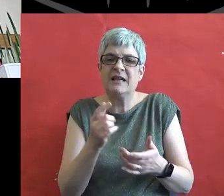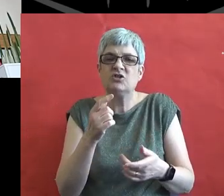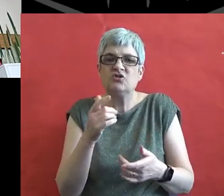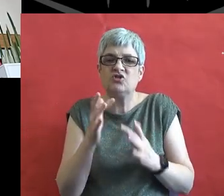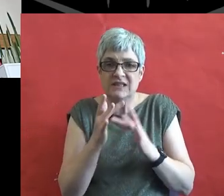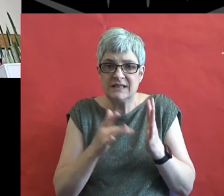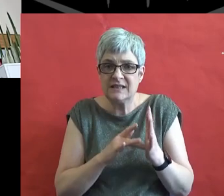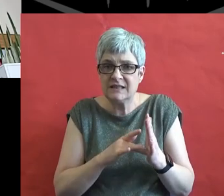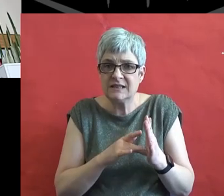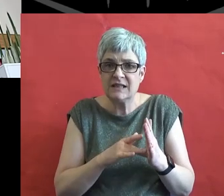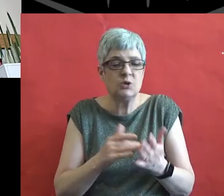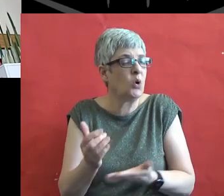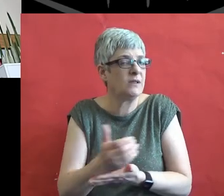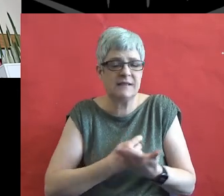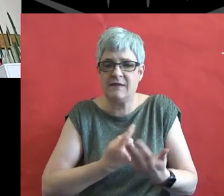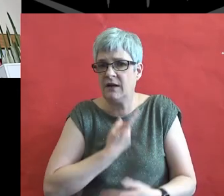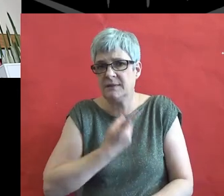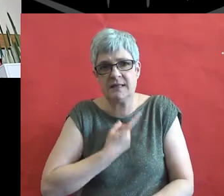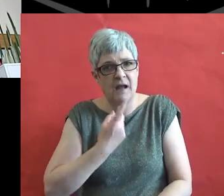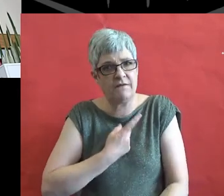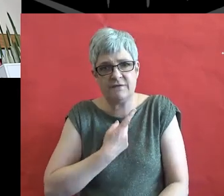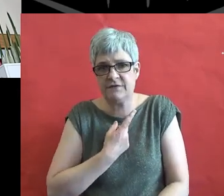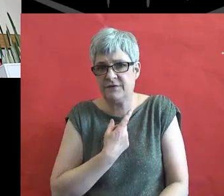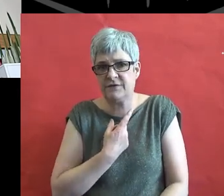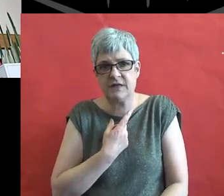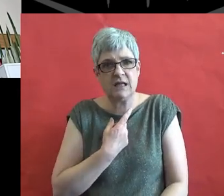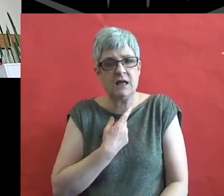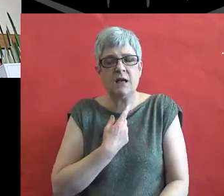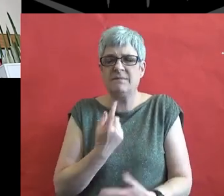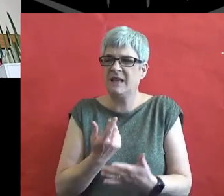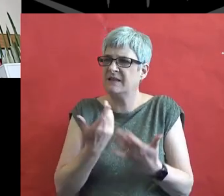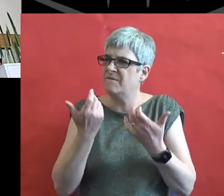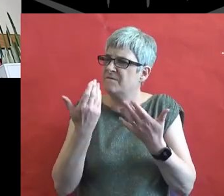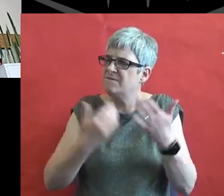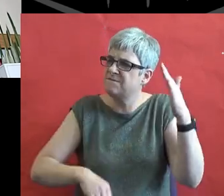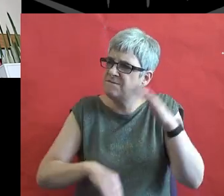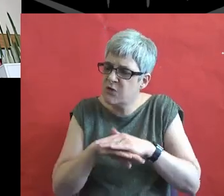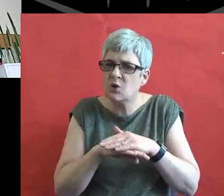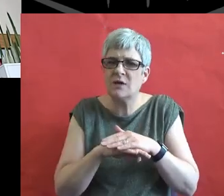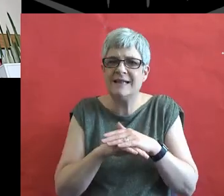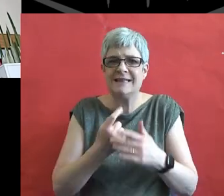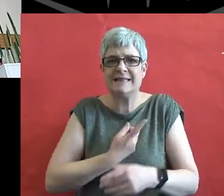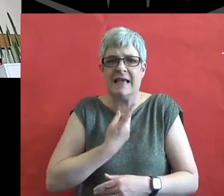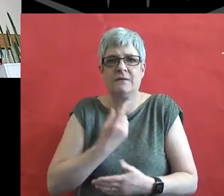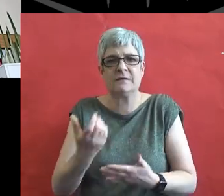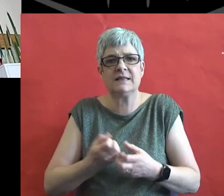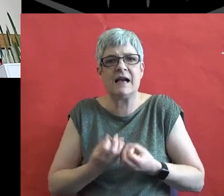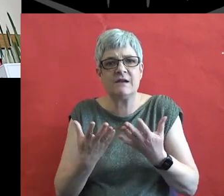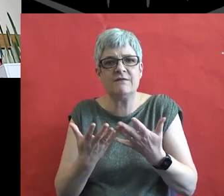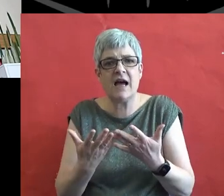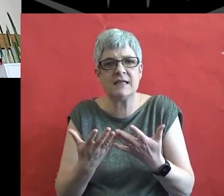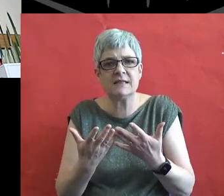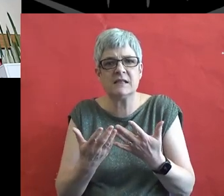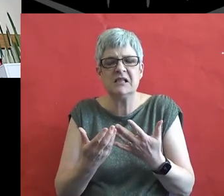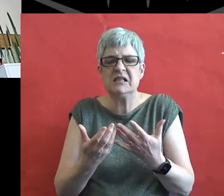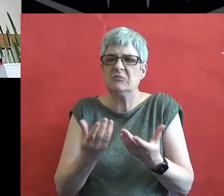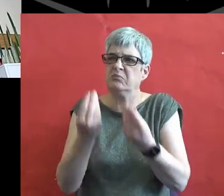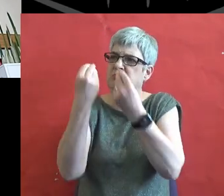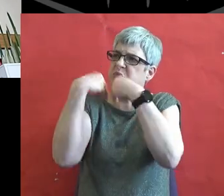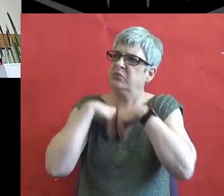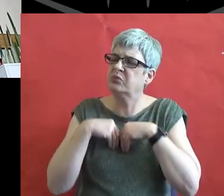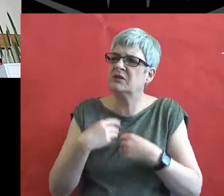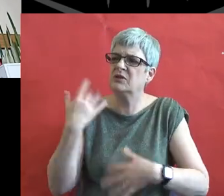saving himself. The ultimate here of selfless sacrifice, the undergoing of huge torment and